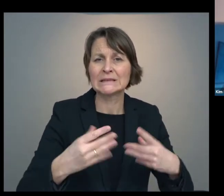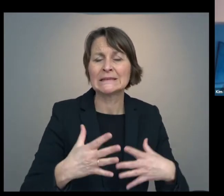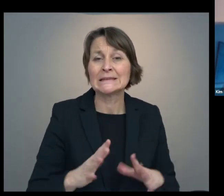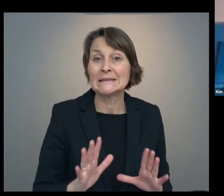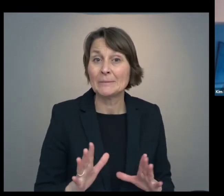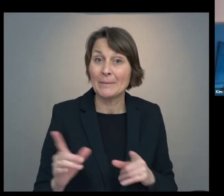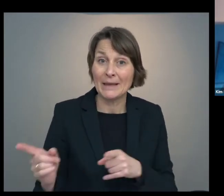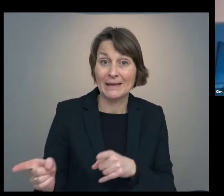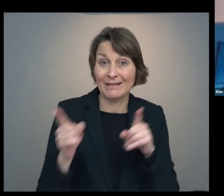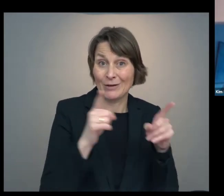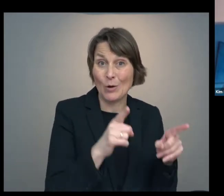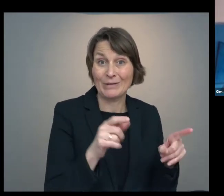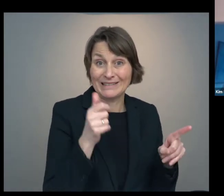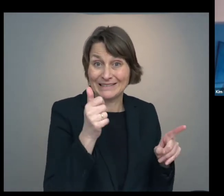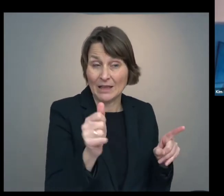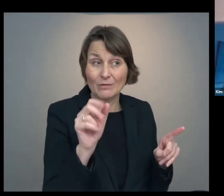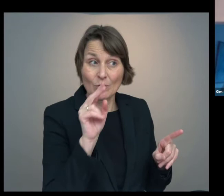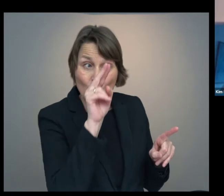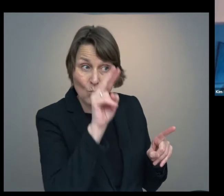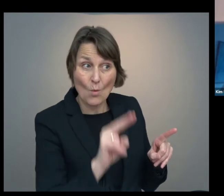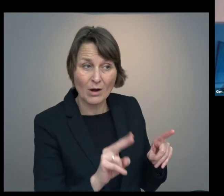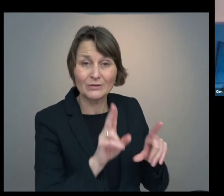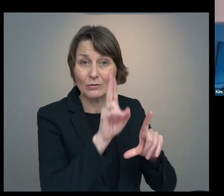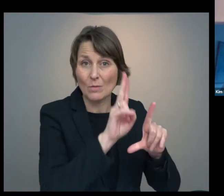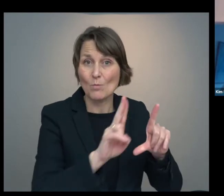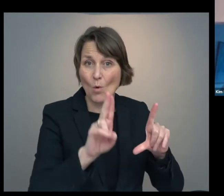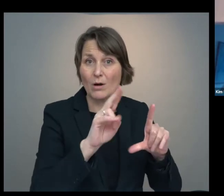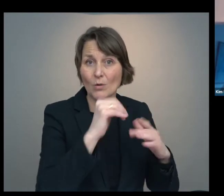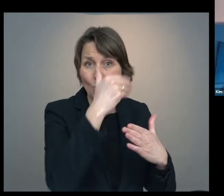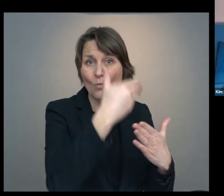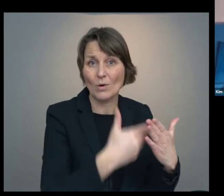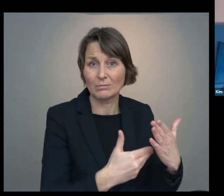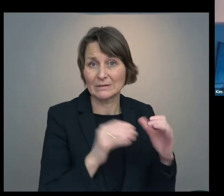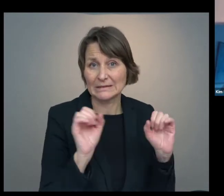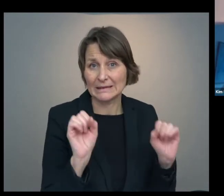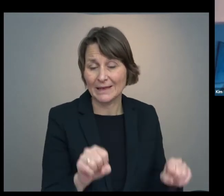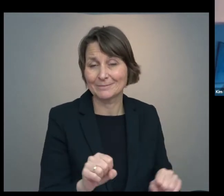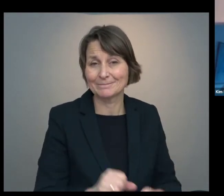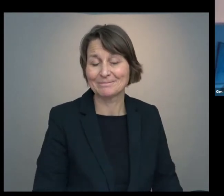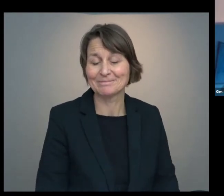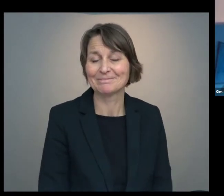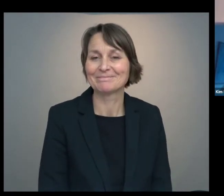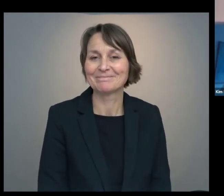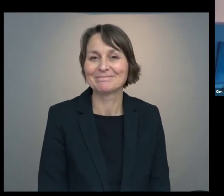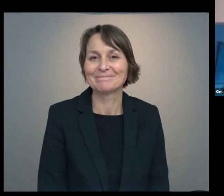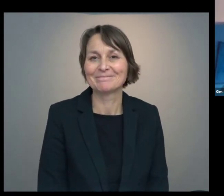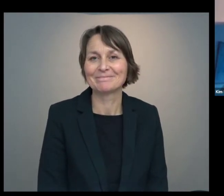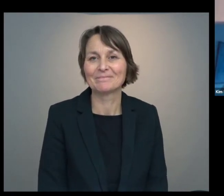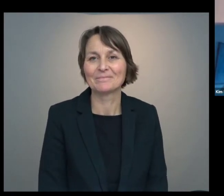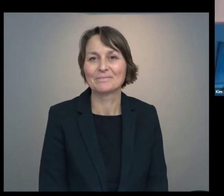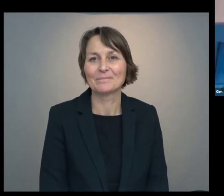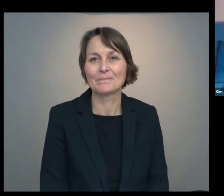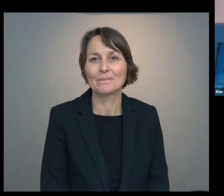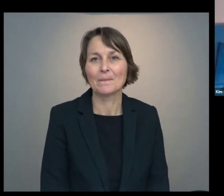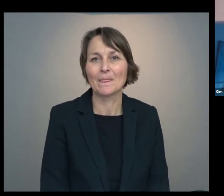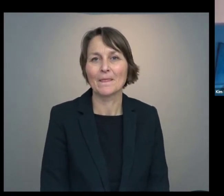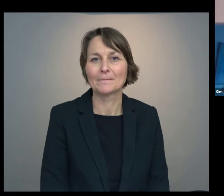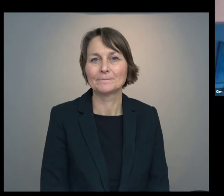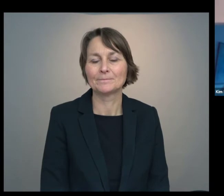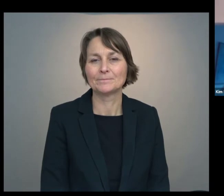over that, great for people to go and check that out on Umbraco, on our